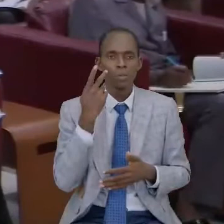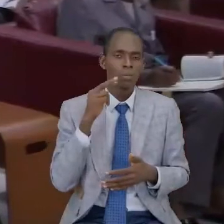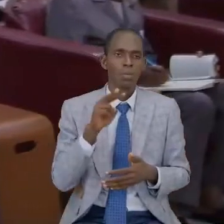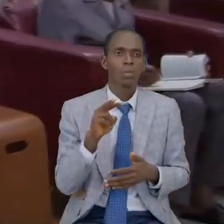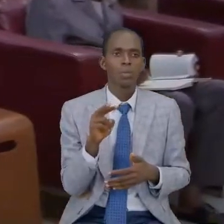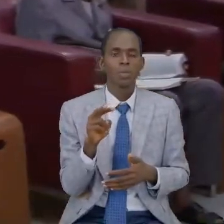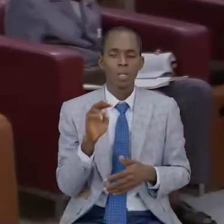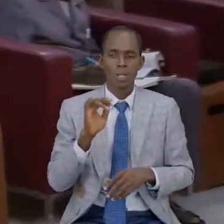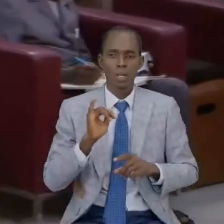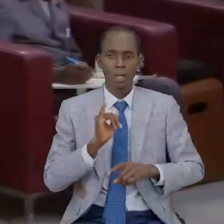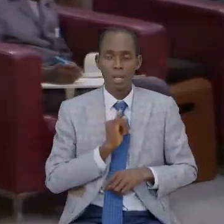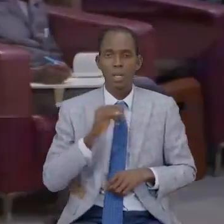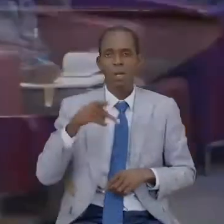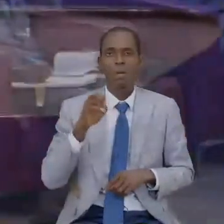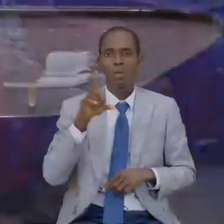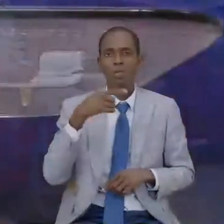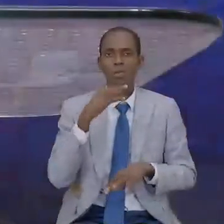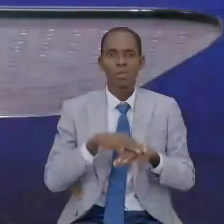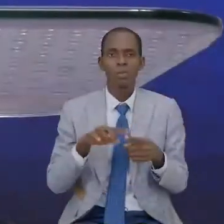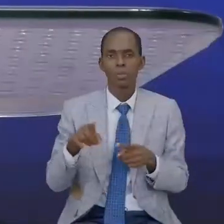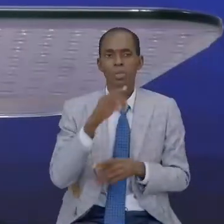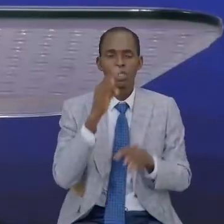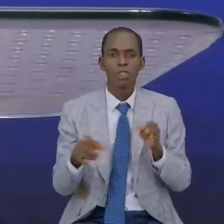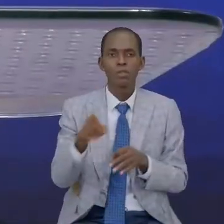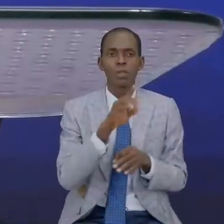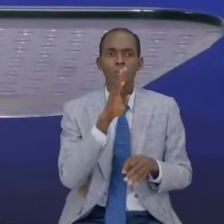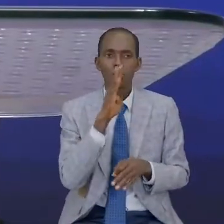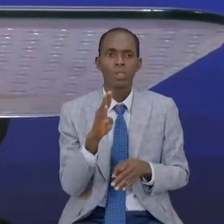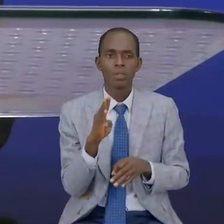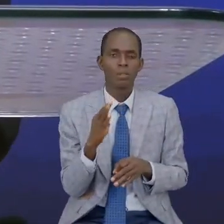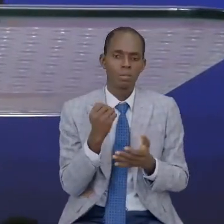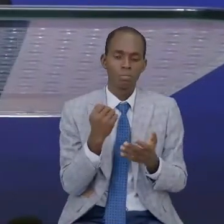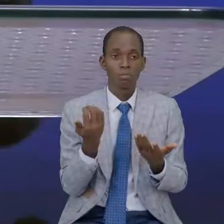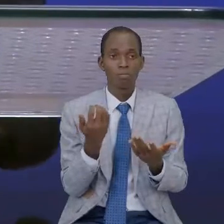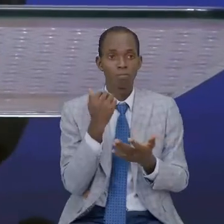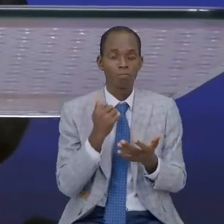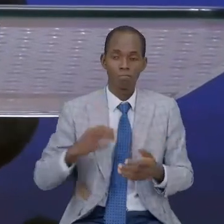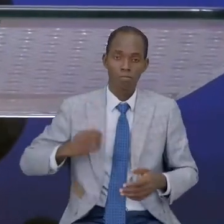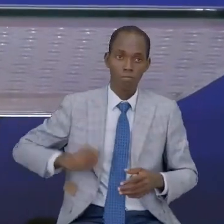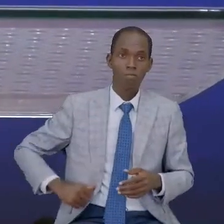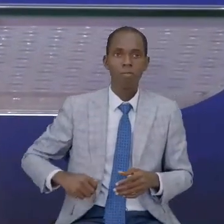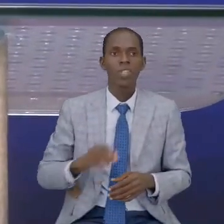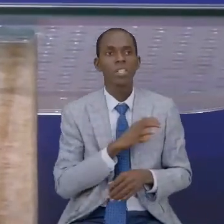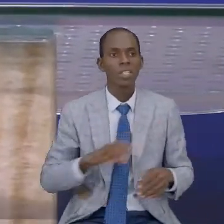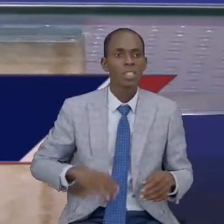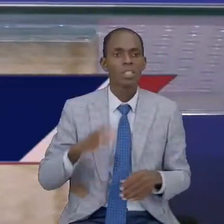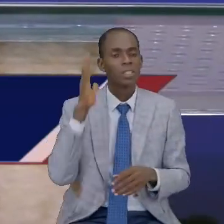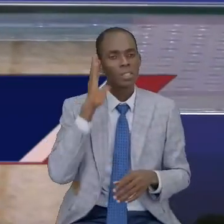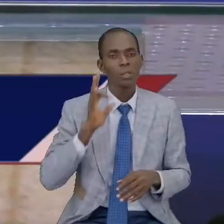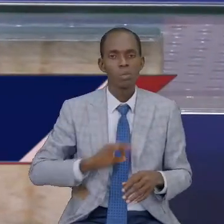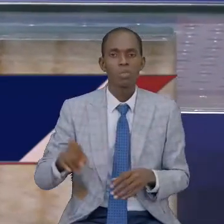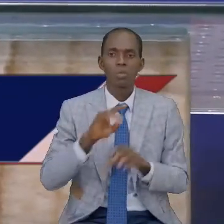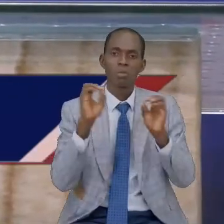2. Behold, I, Paul, say unto you that if ye be circumcised, Christ shall profit you nothing. If they